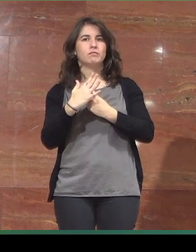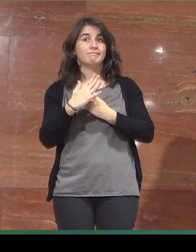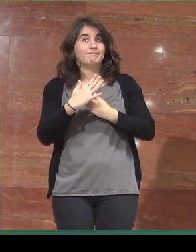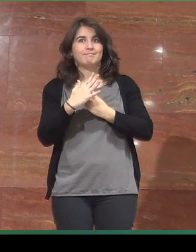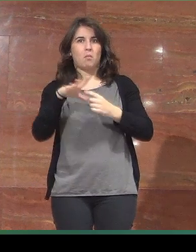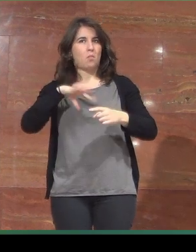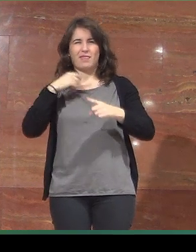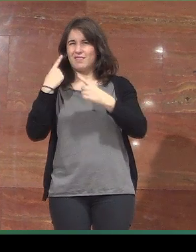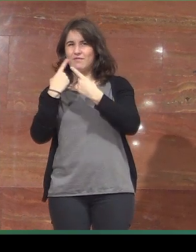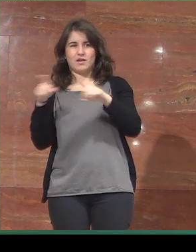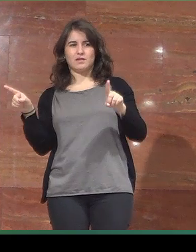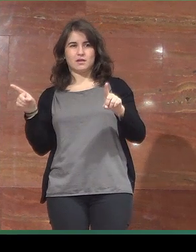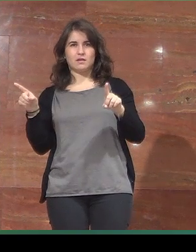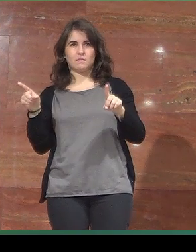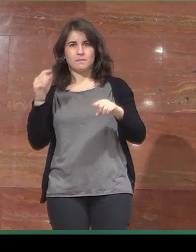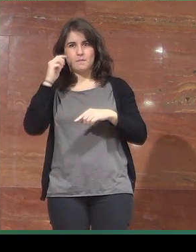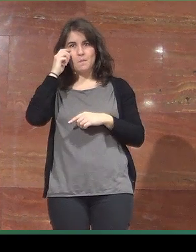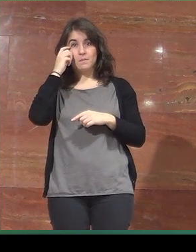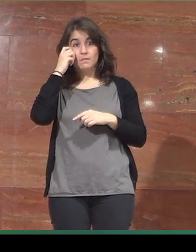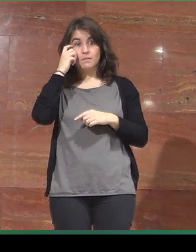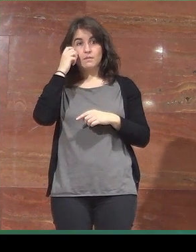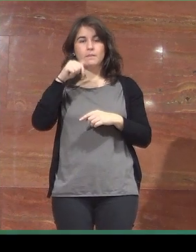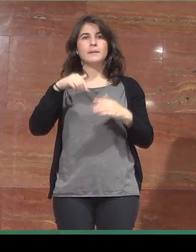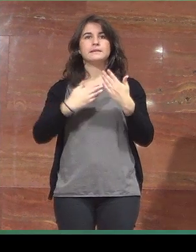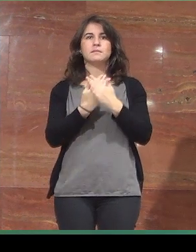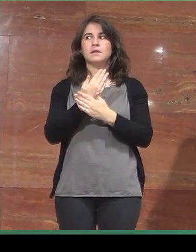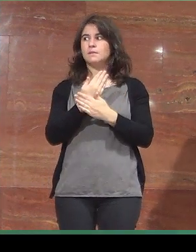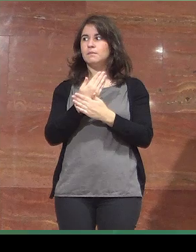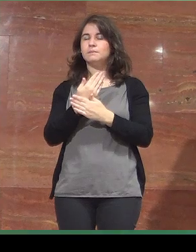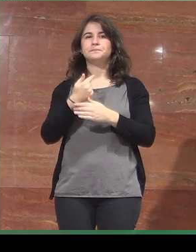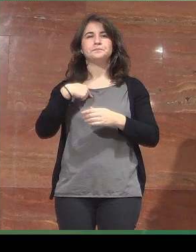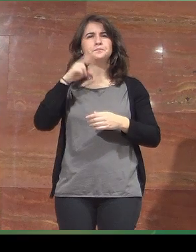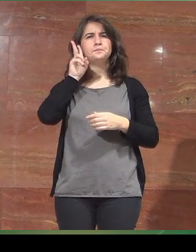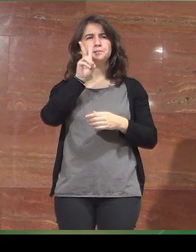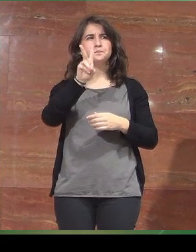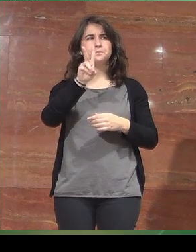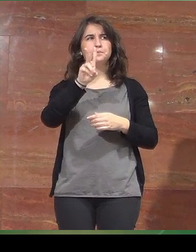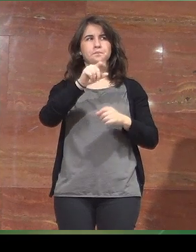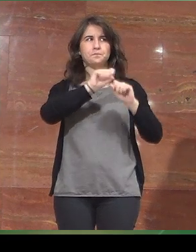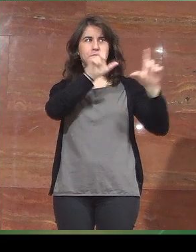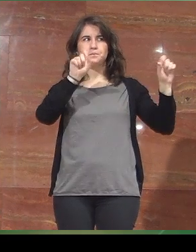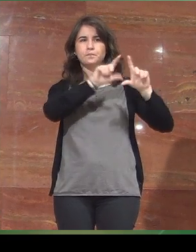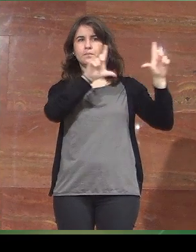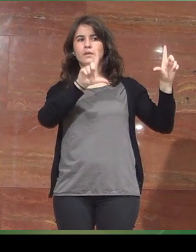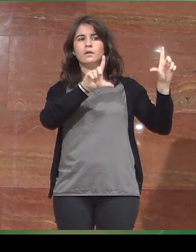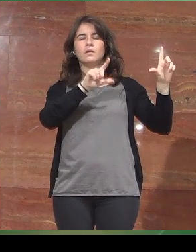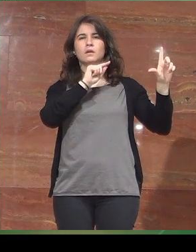And we see this morning very beautiful pictures about the stupidity of science.